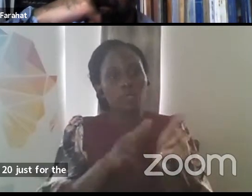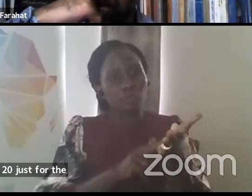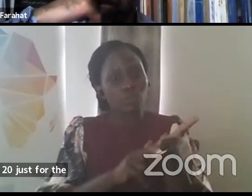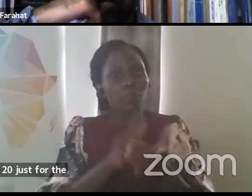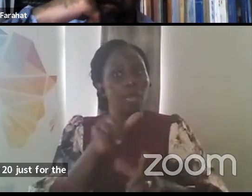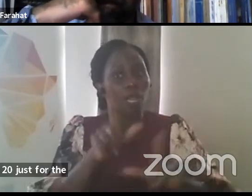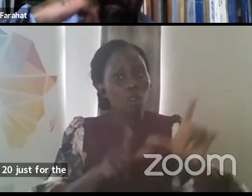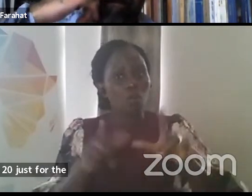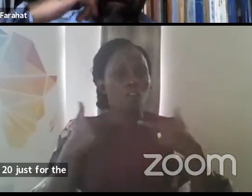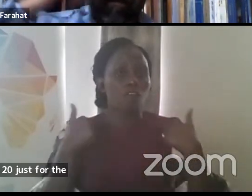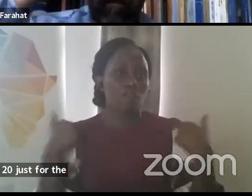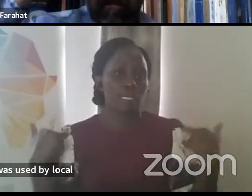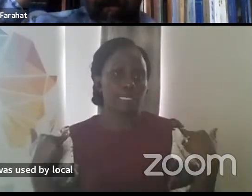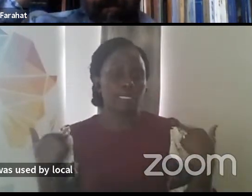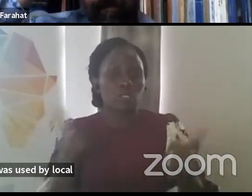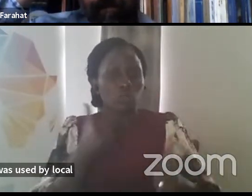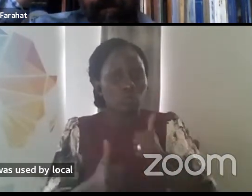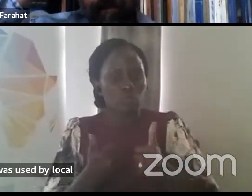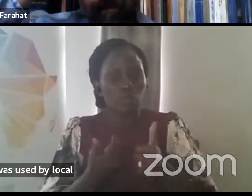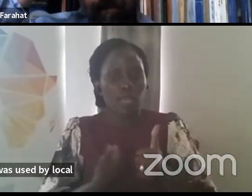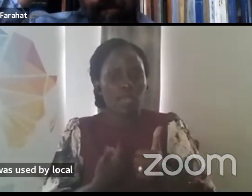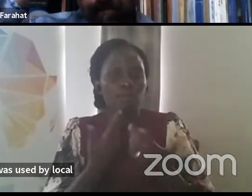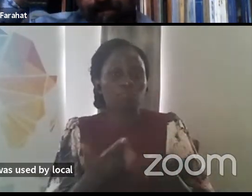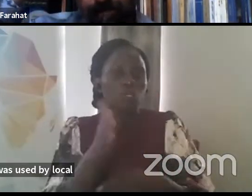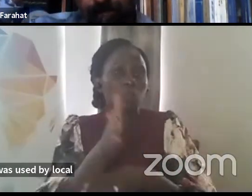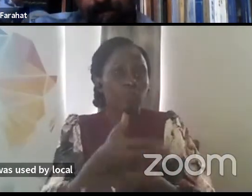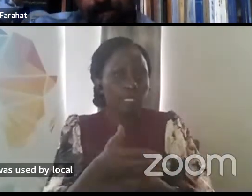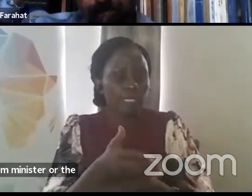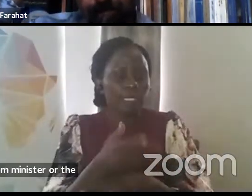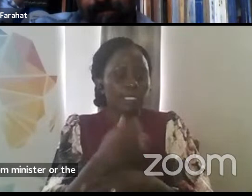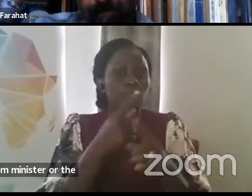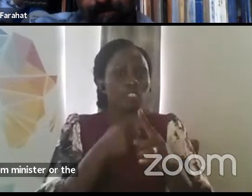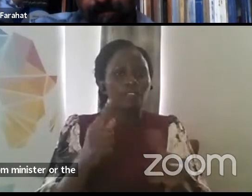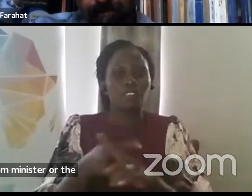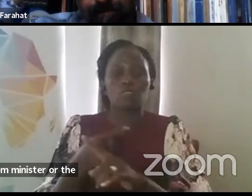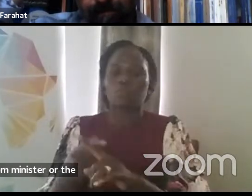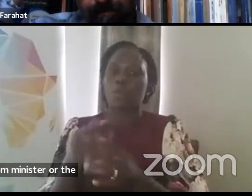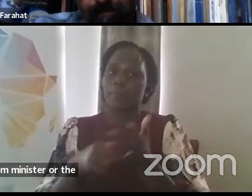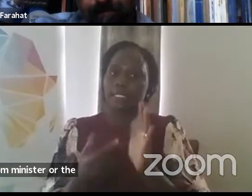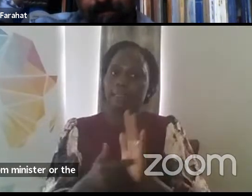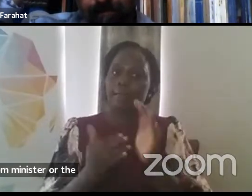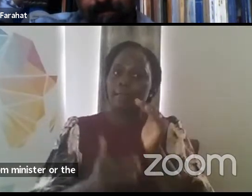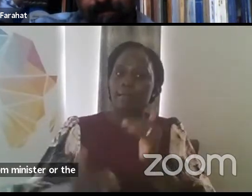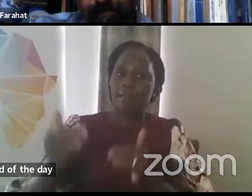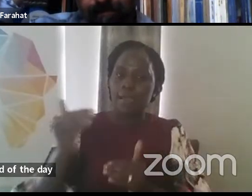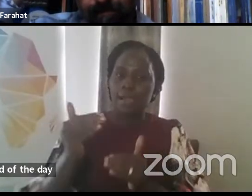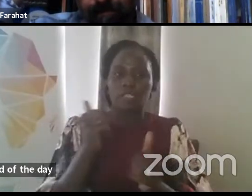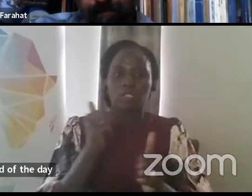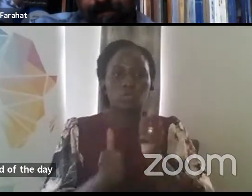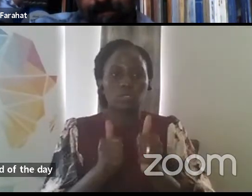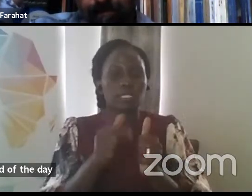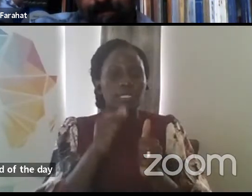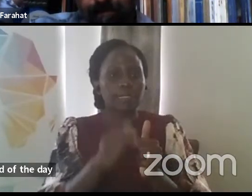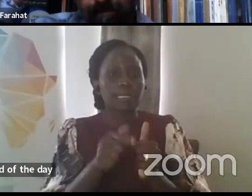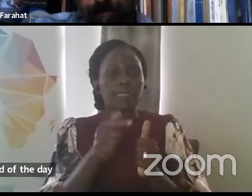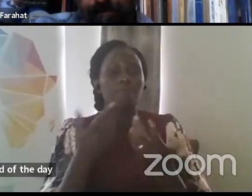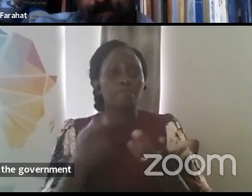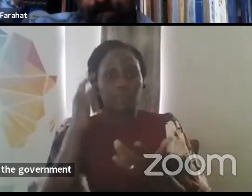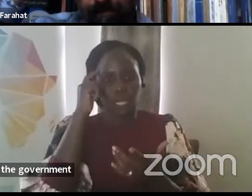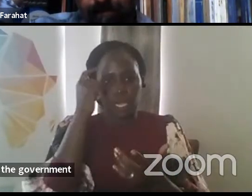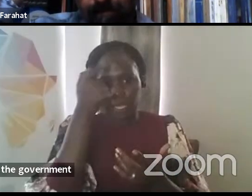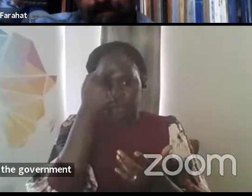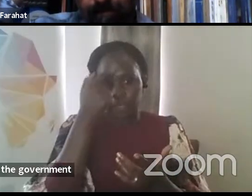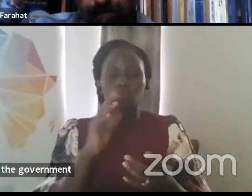we are not speaking of the prime minister, the ministers, etc., and the high ranks of the government, but we're speaking of